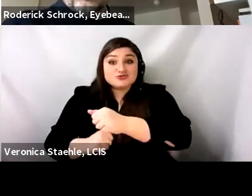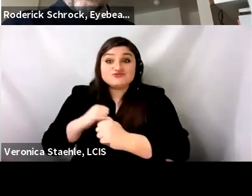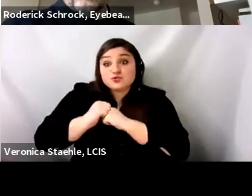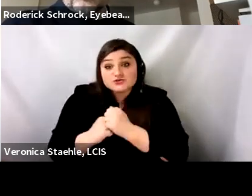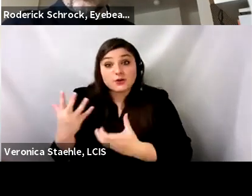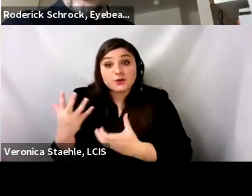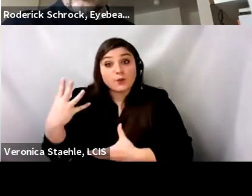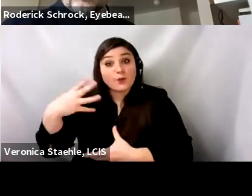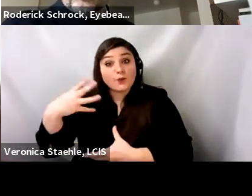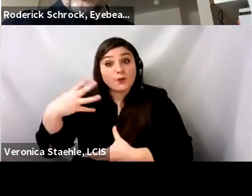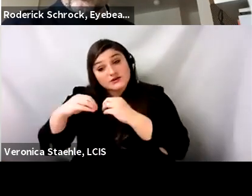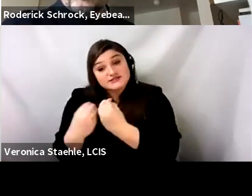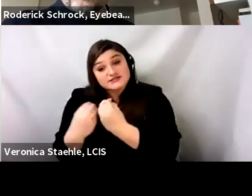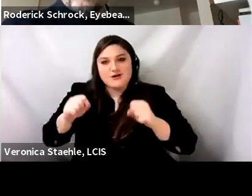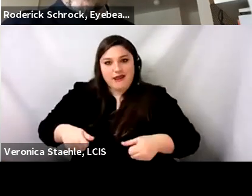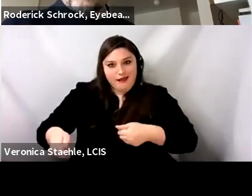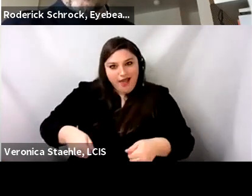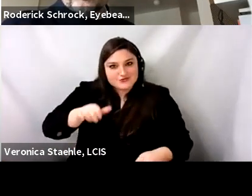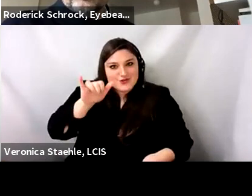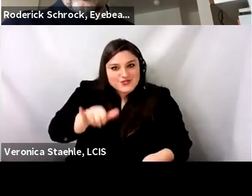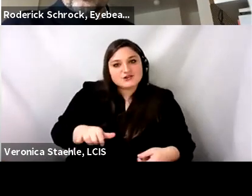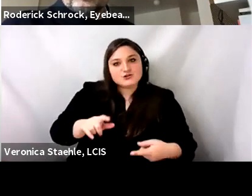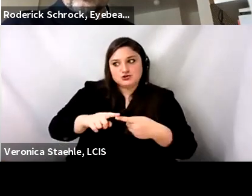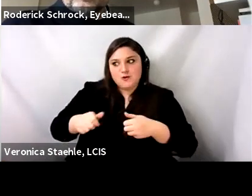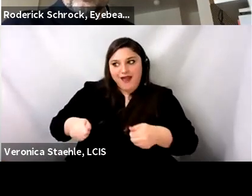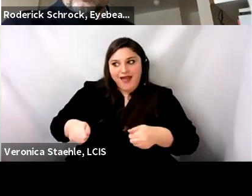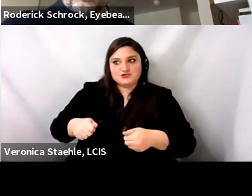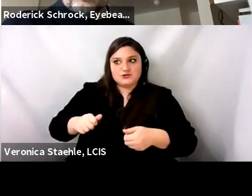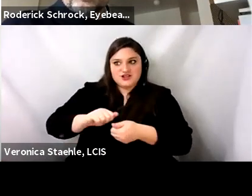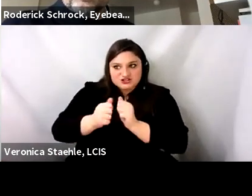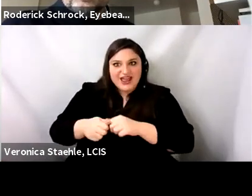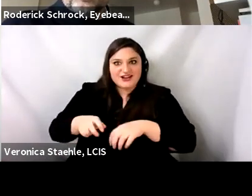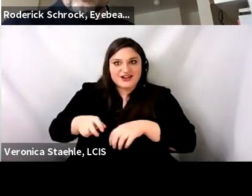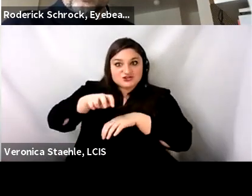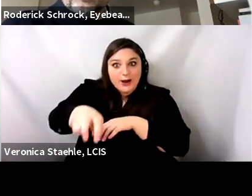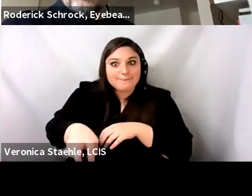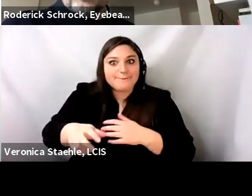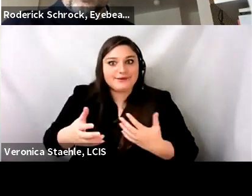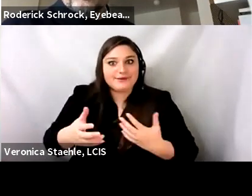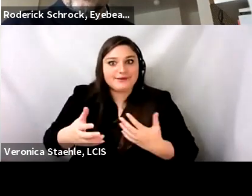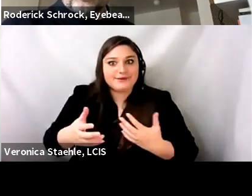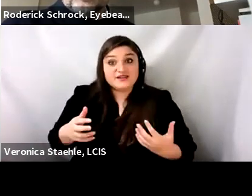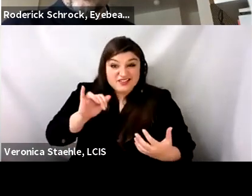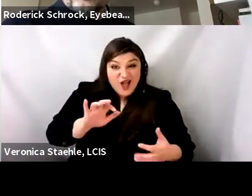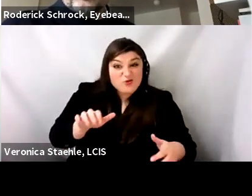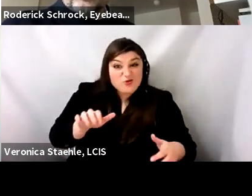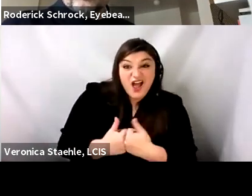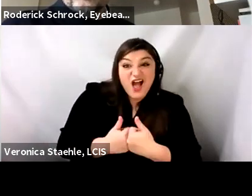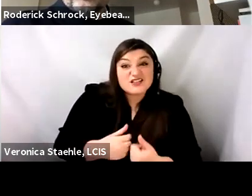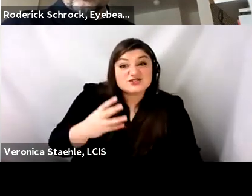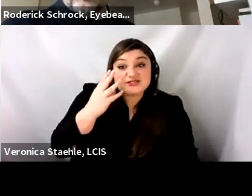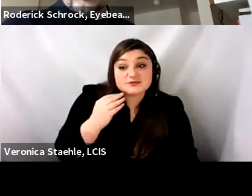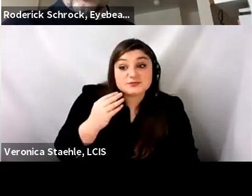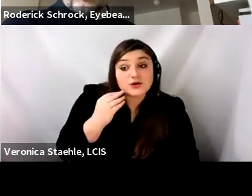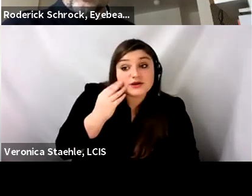that make that leap was really a challenge, and yet and all, and very much in the